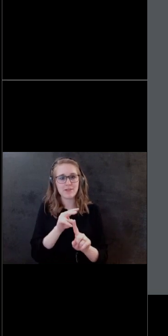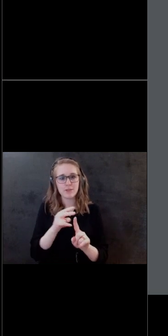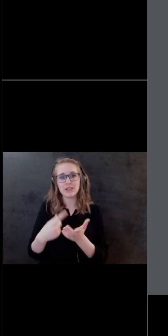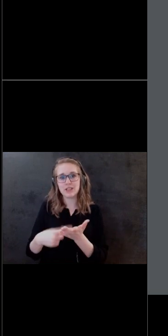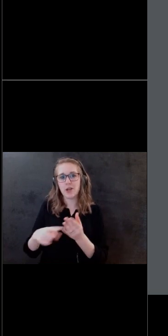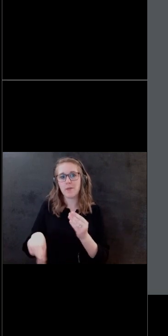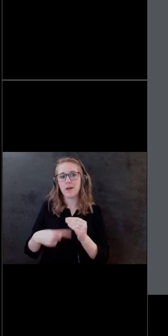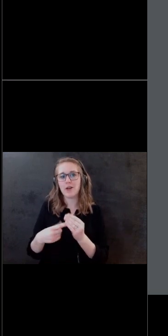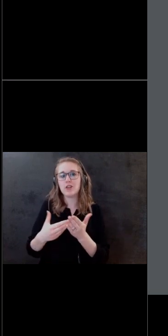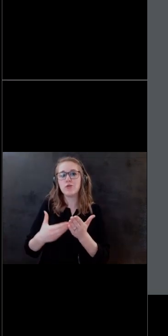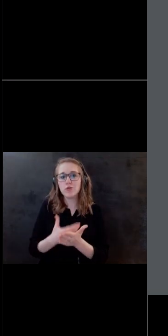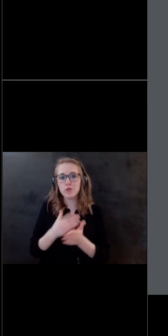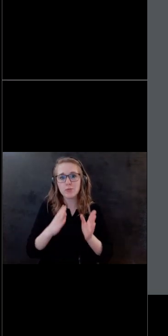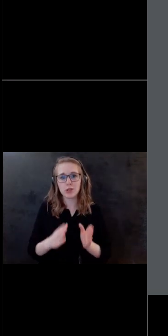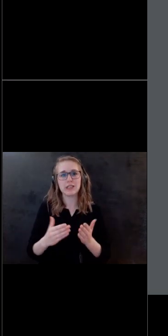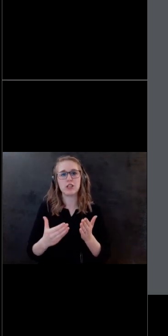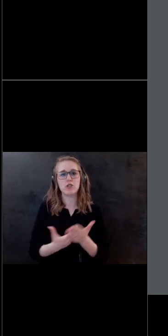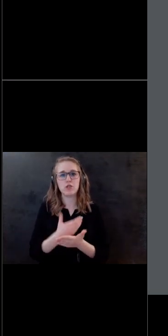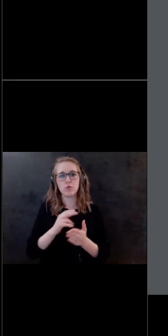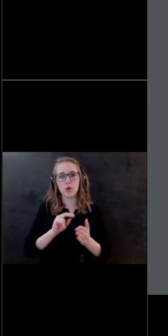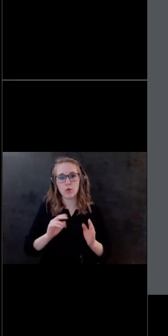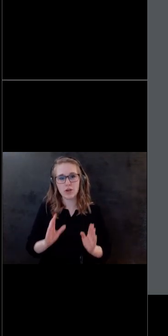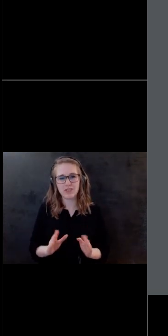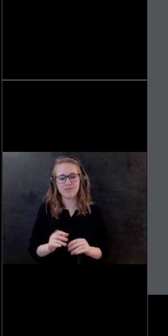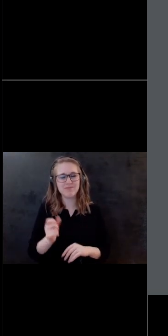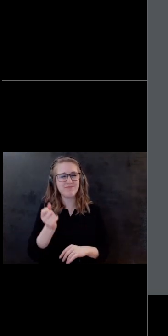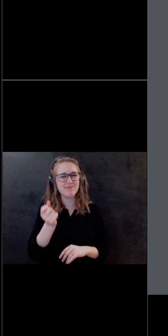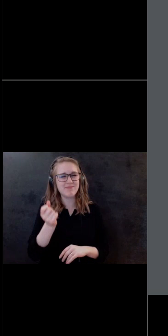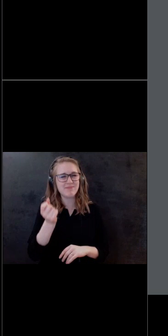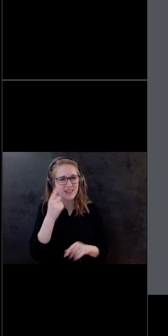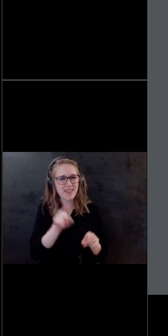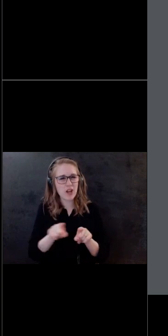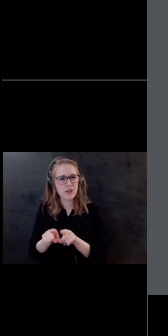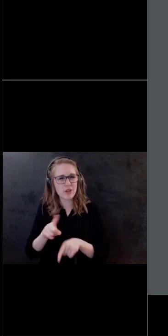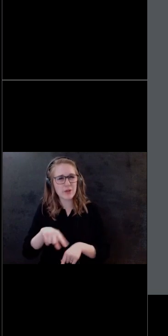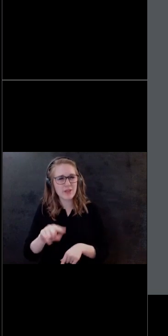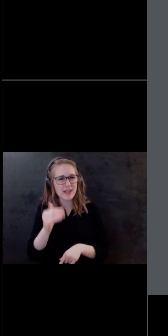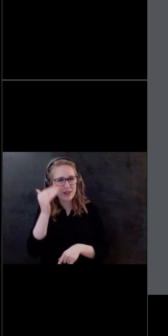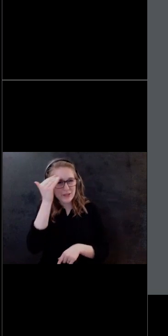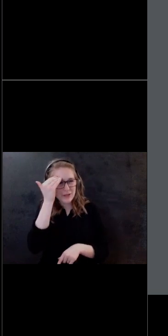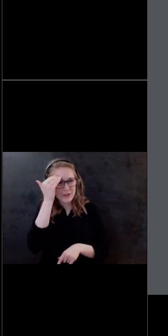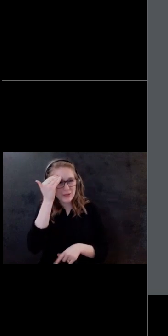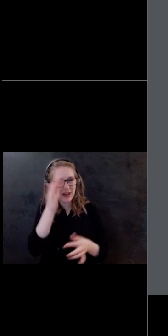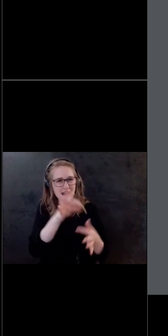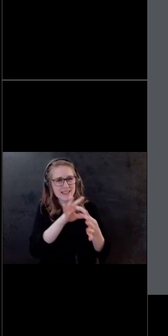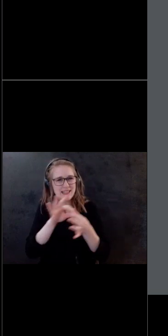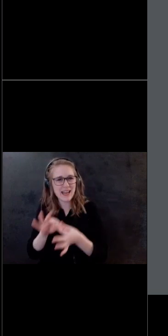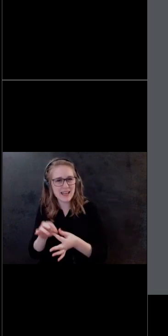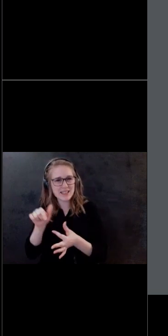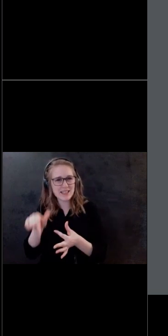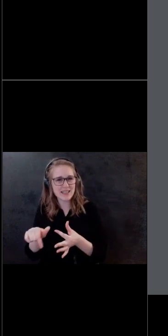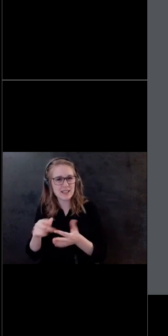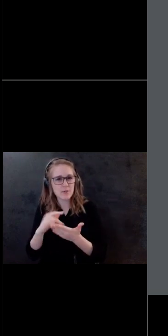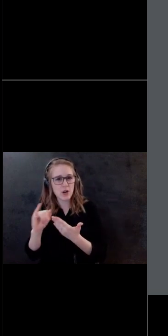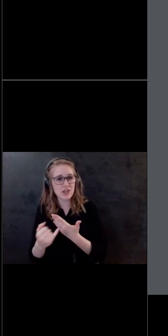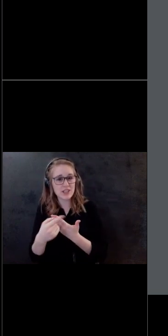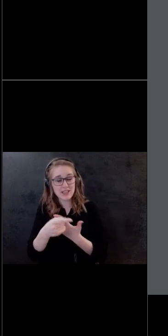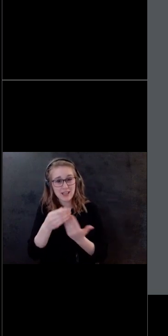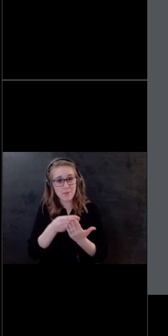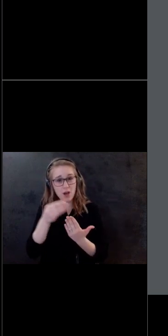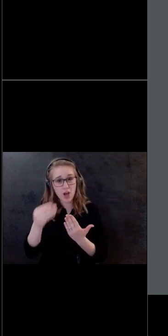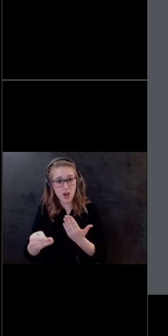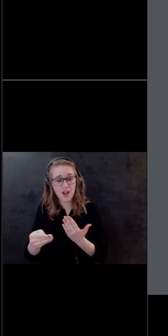person and a new owner. But they also knew that attached to this project that they're purchasing,